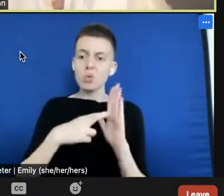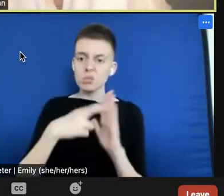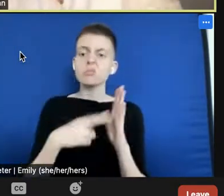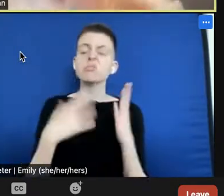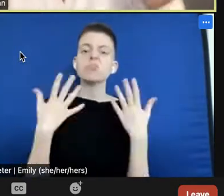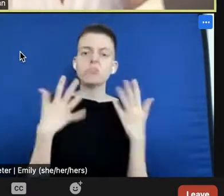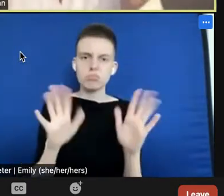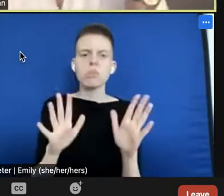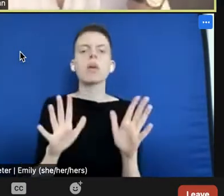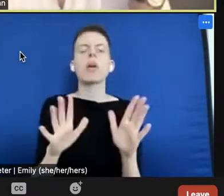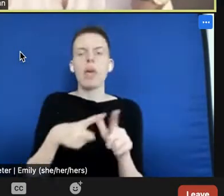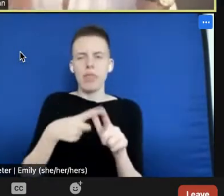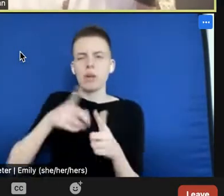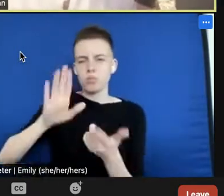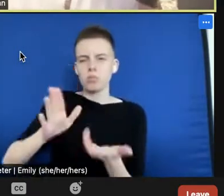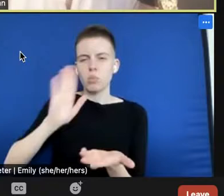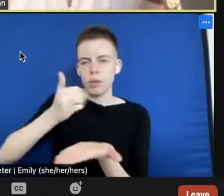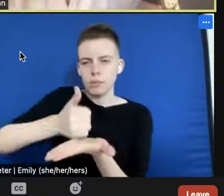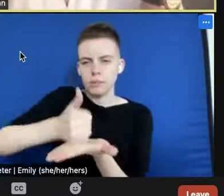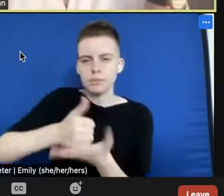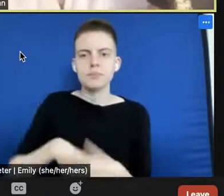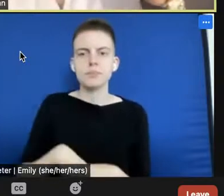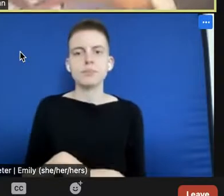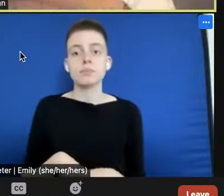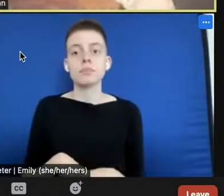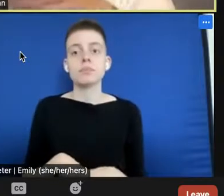an AAC system,